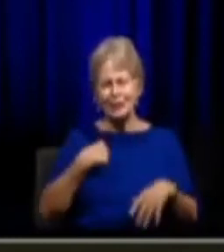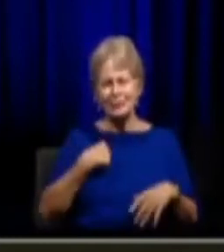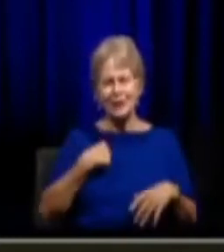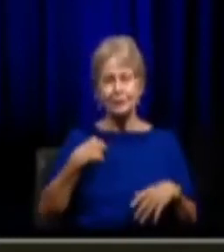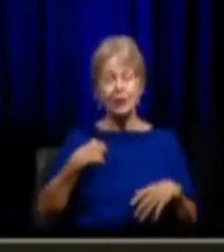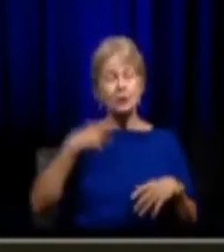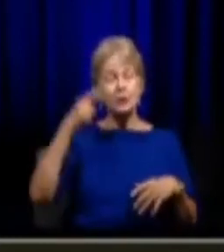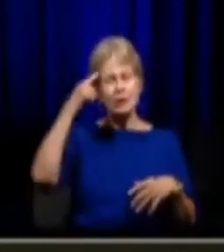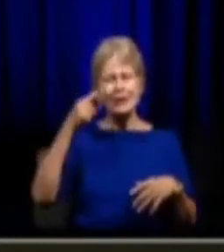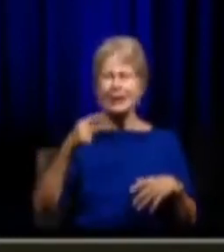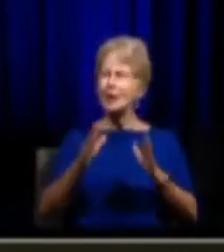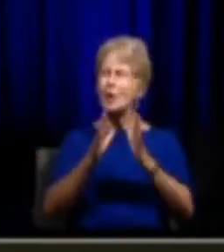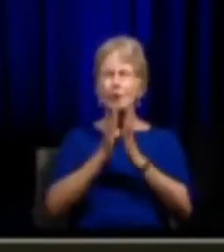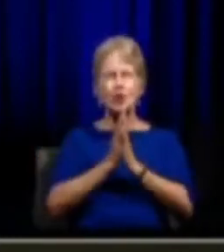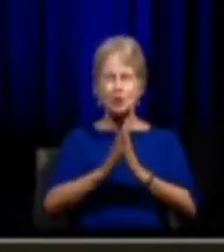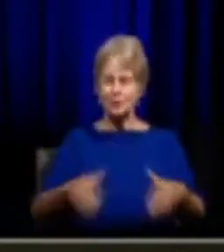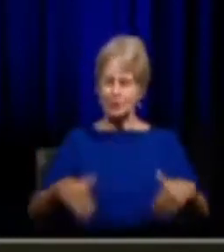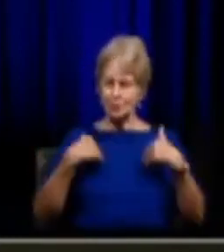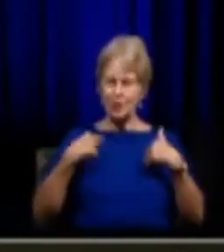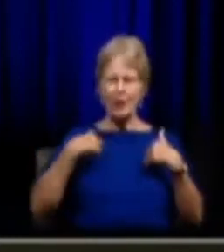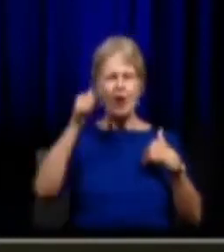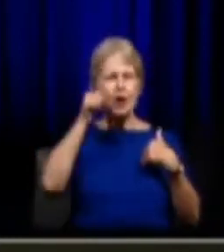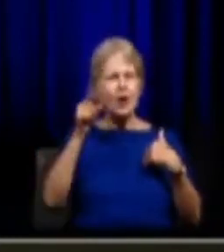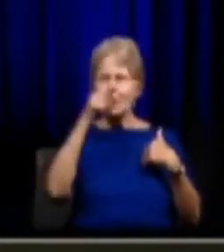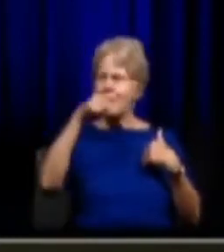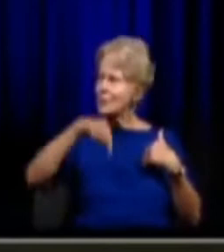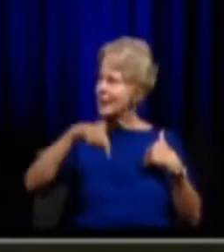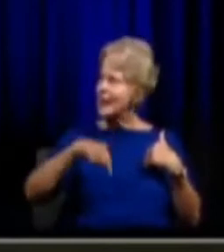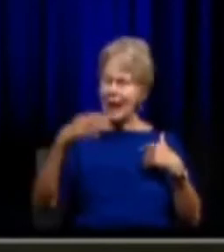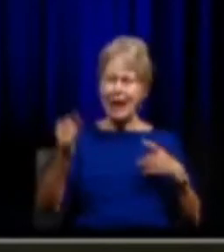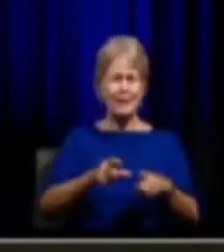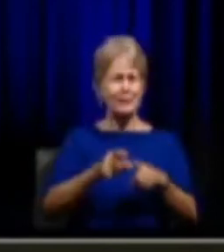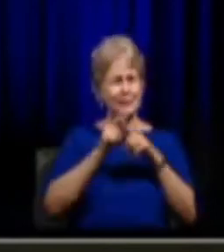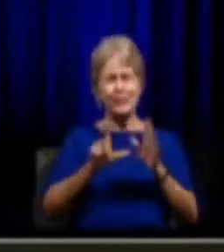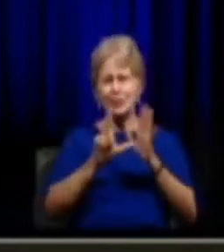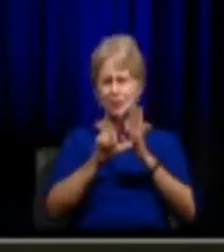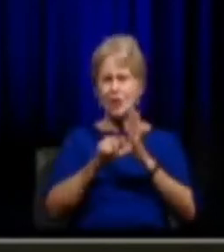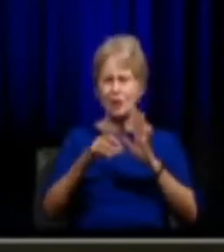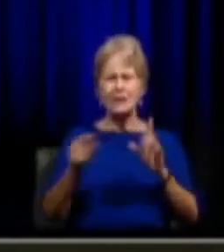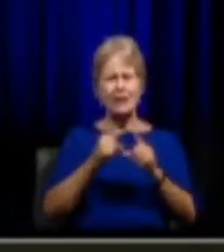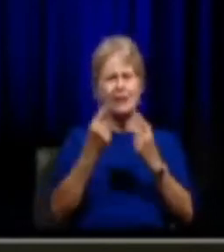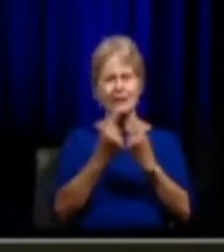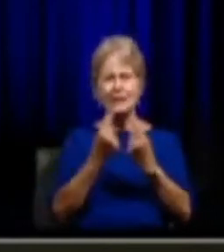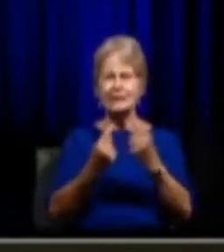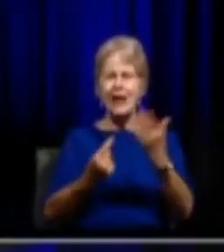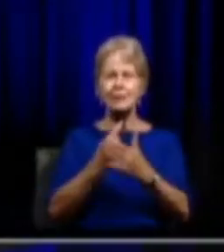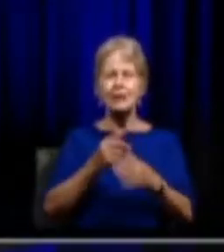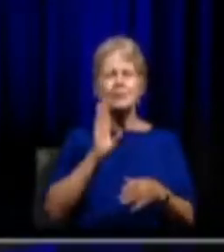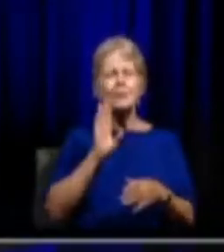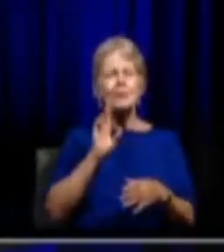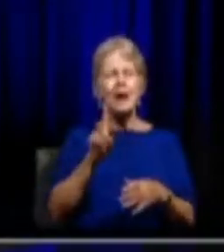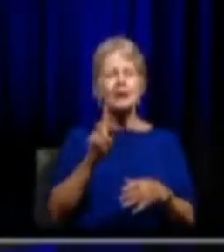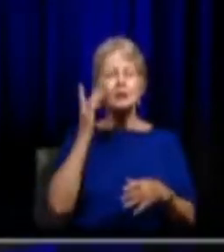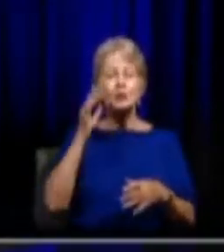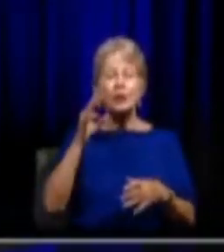this morning. I was in worship going, I know there are people here who are doing it tough, who've got things going on. But when you position yourself